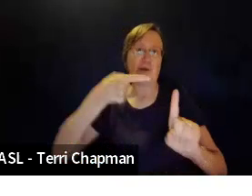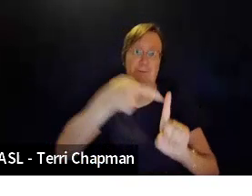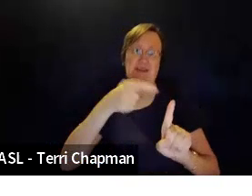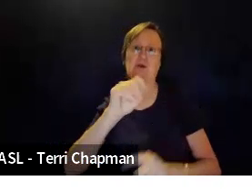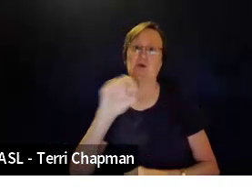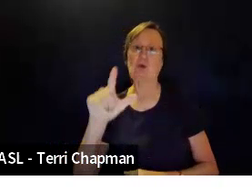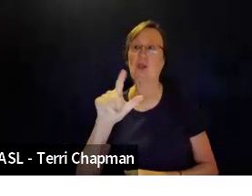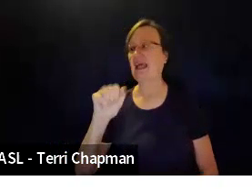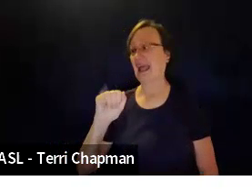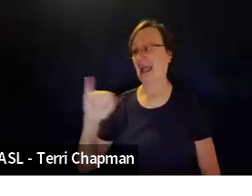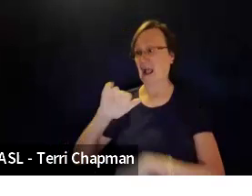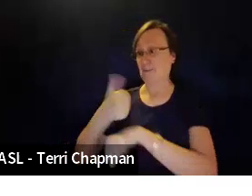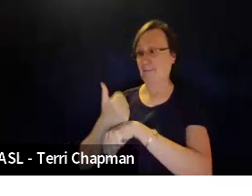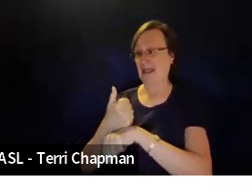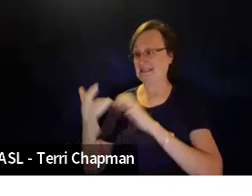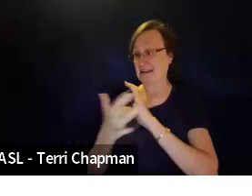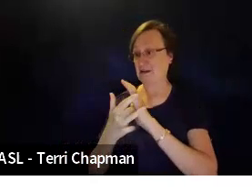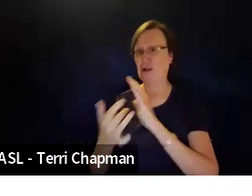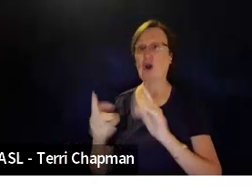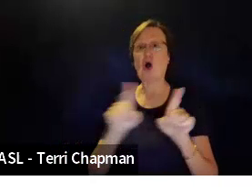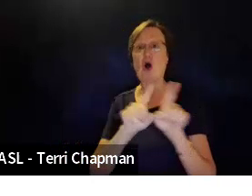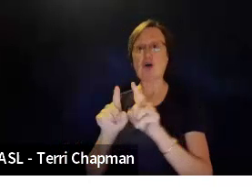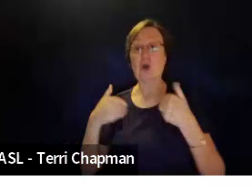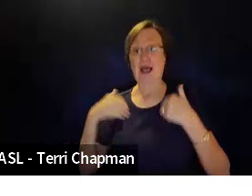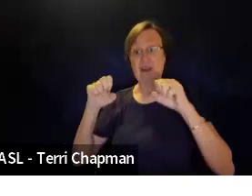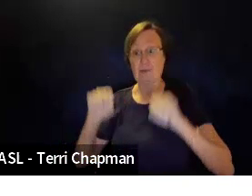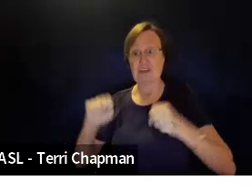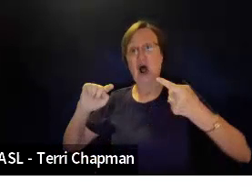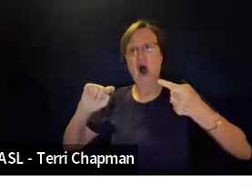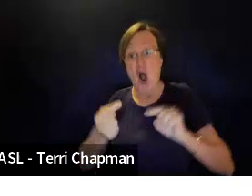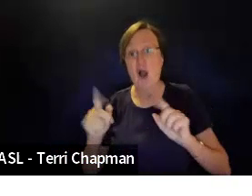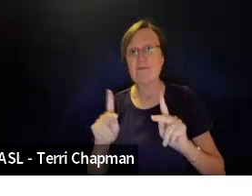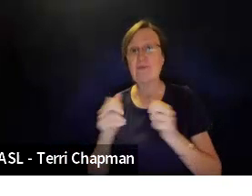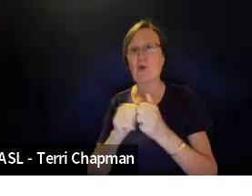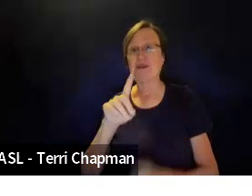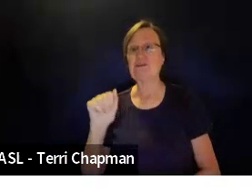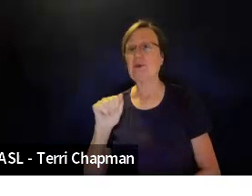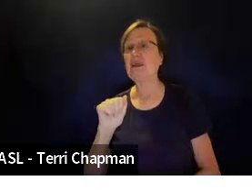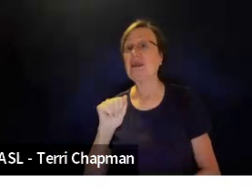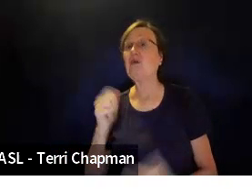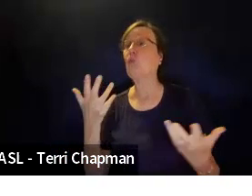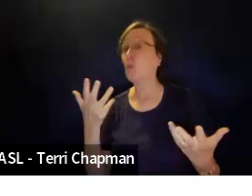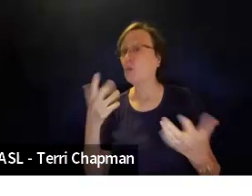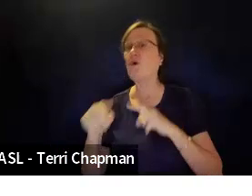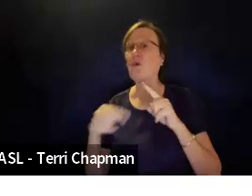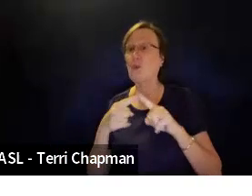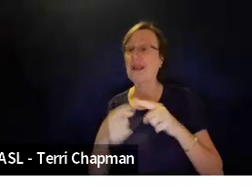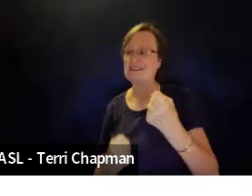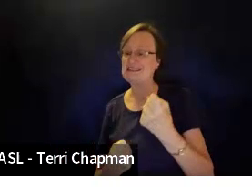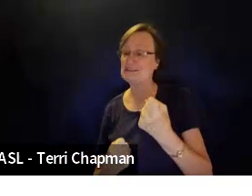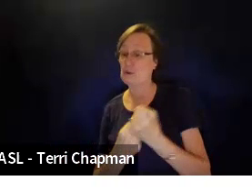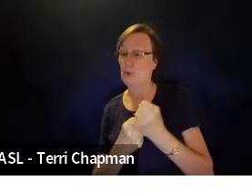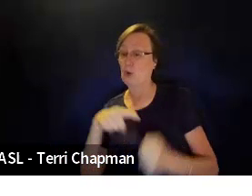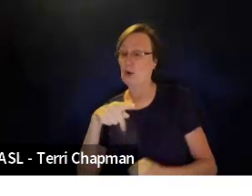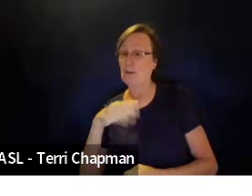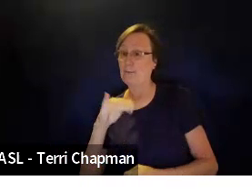AI-based technologies further have the potential to harm people with disabilities when they are supporting public policy aims